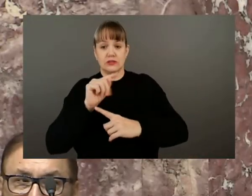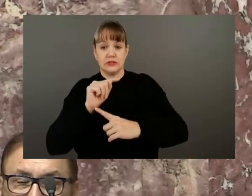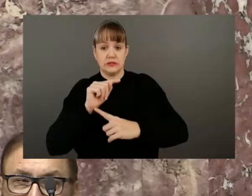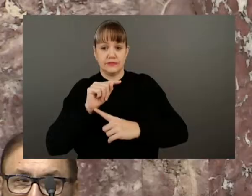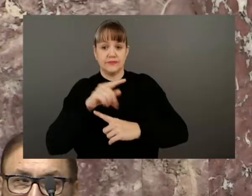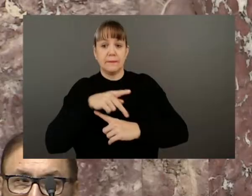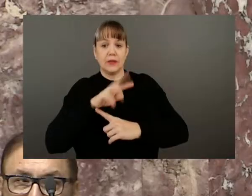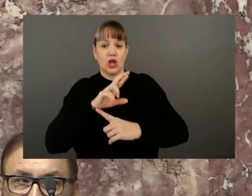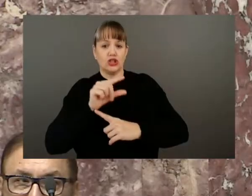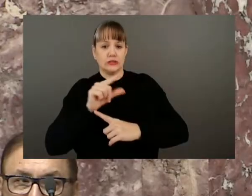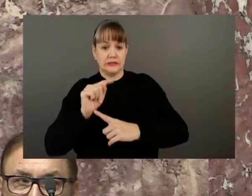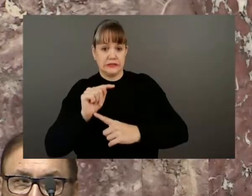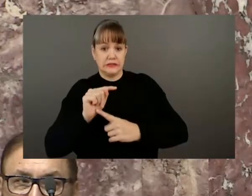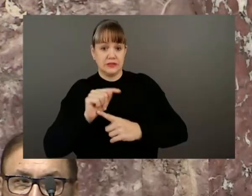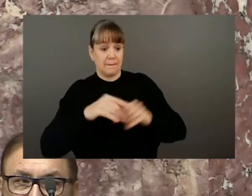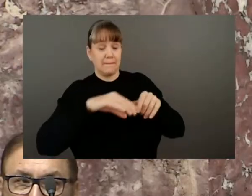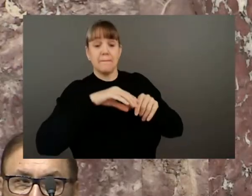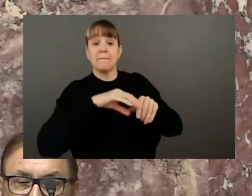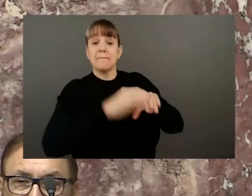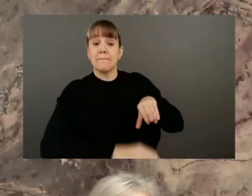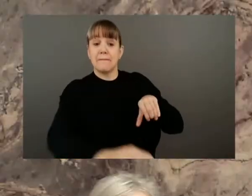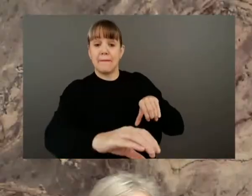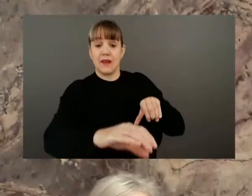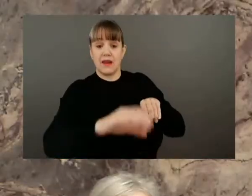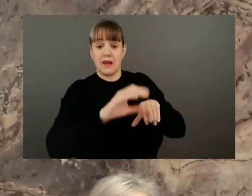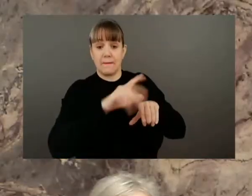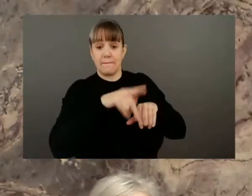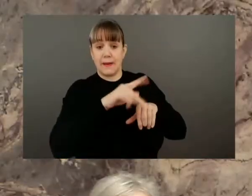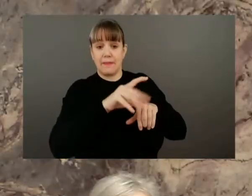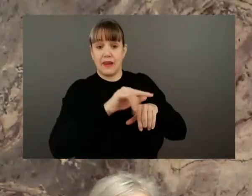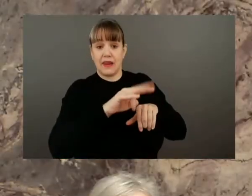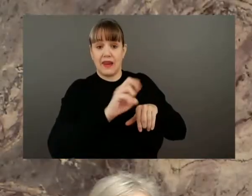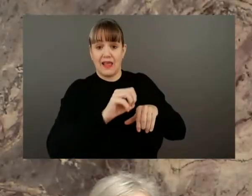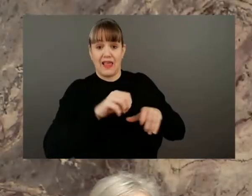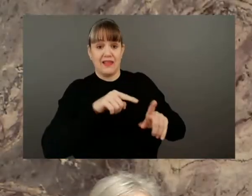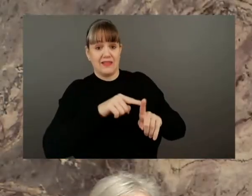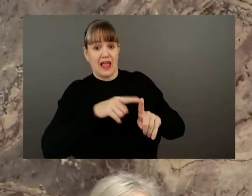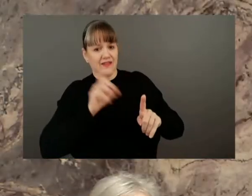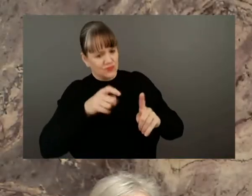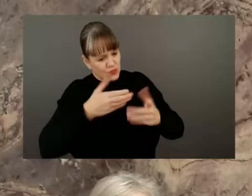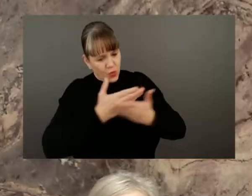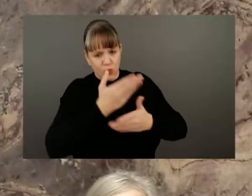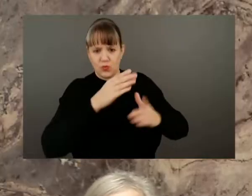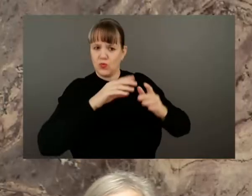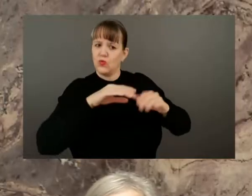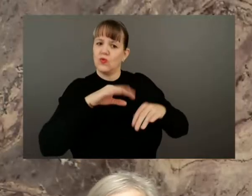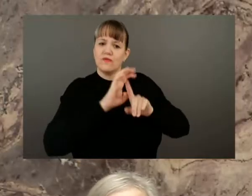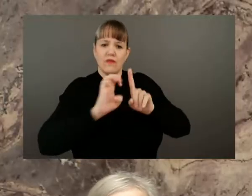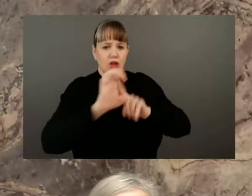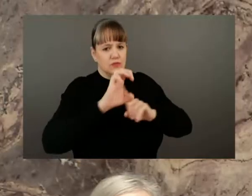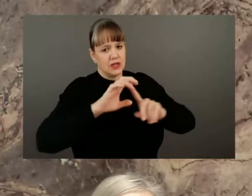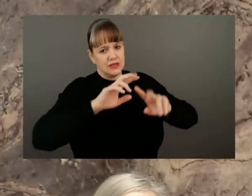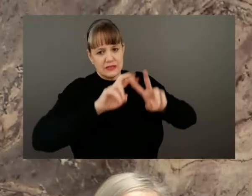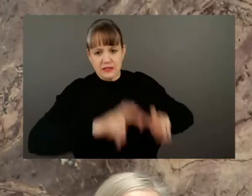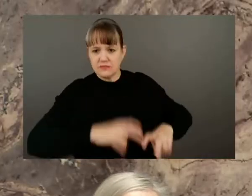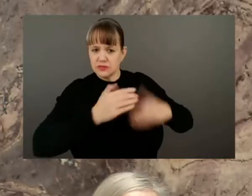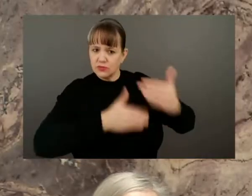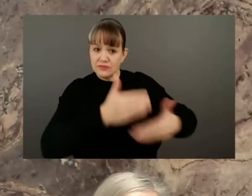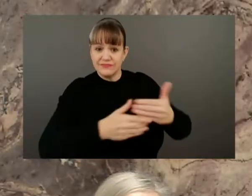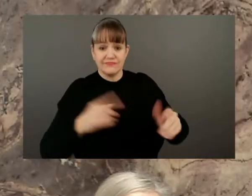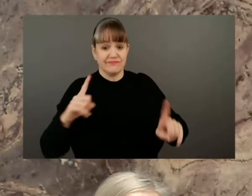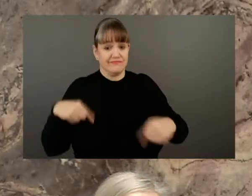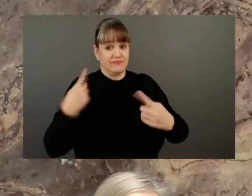through the environmental assessment process. In the last year, it has acknowledged that the proposal and the